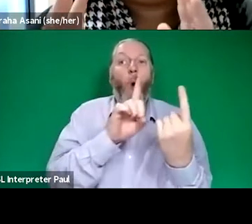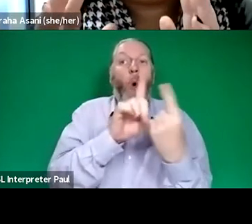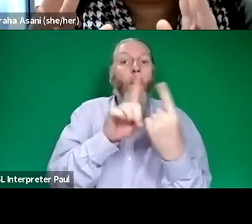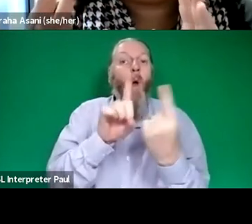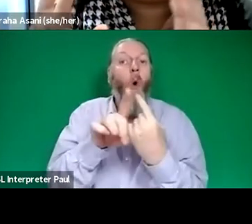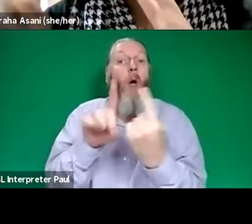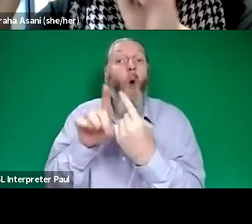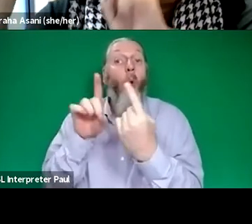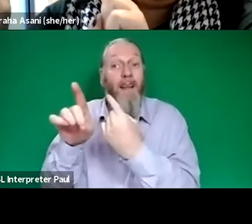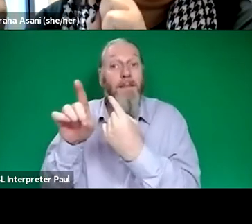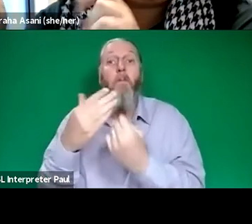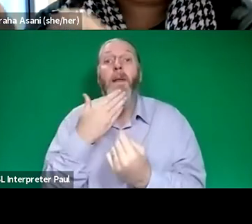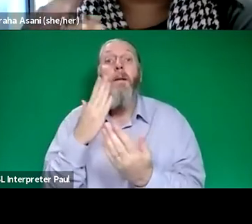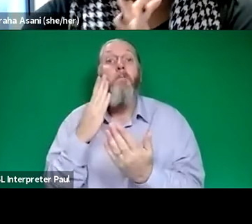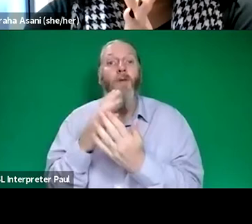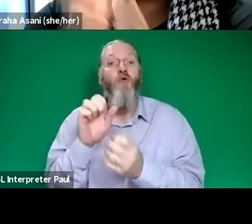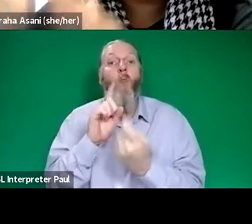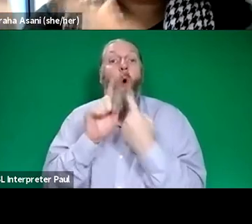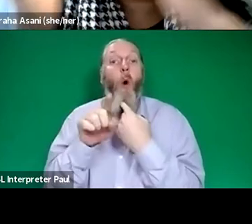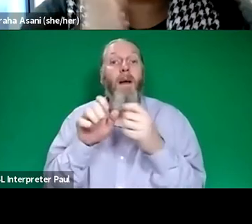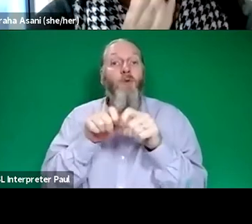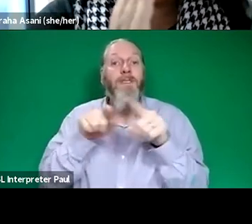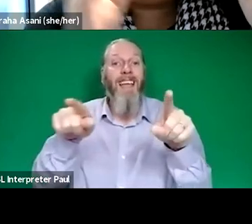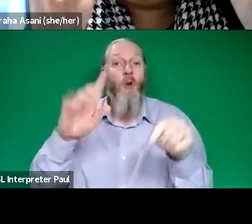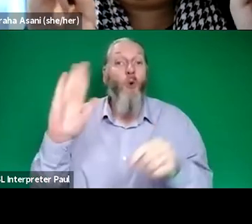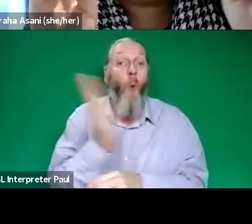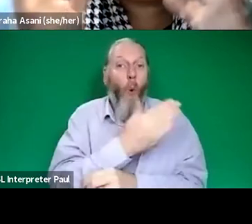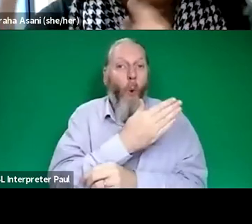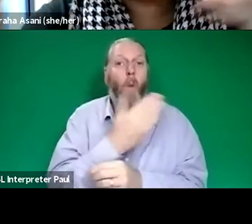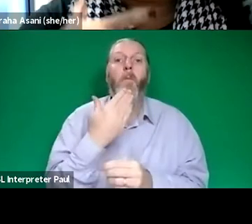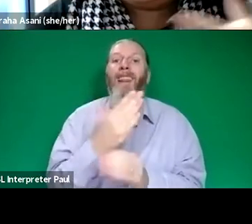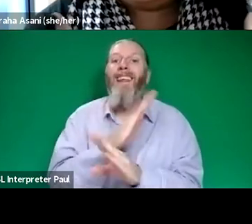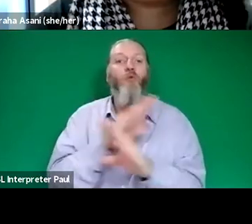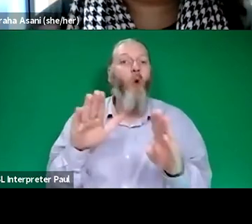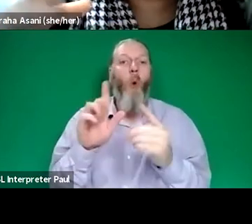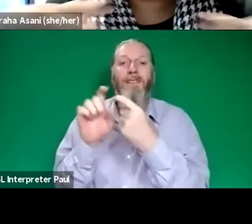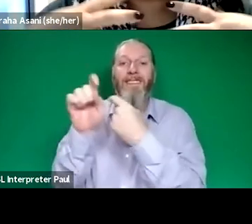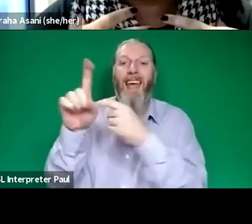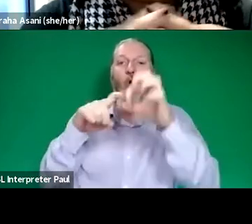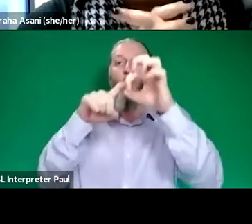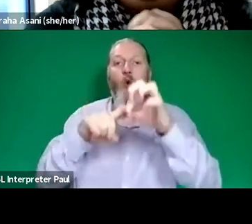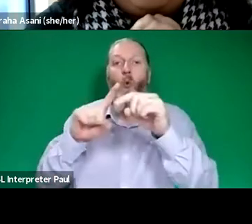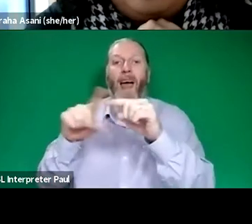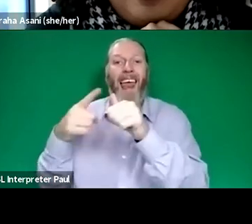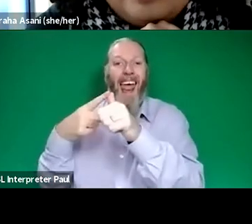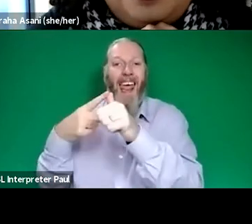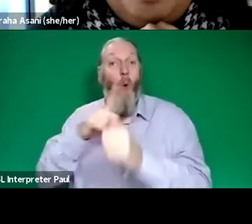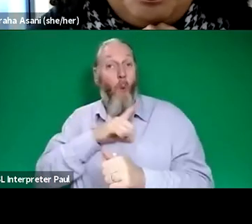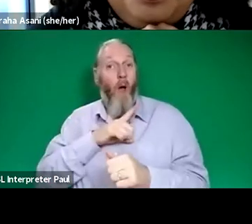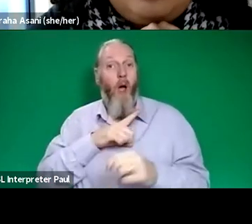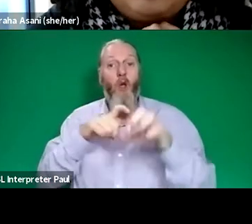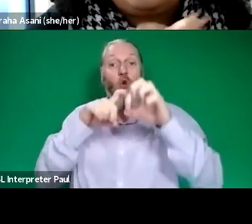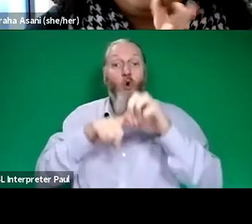that you send those to everyone, not into the Q&A section, which is going to reach only us on the